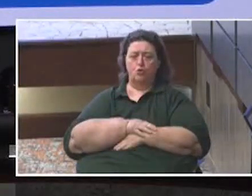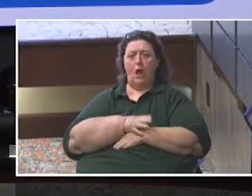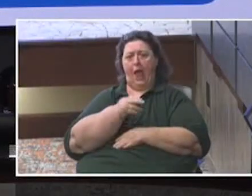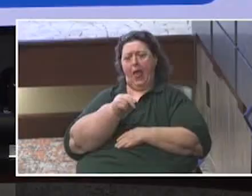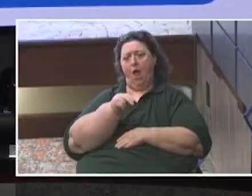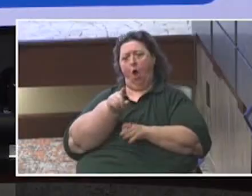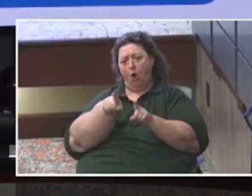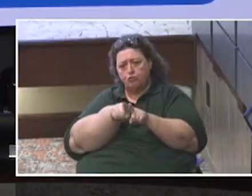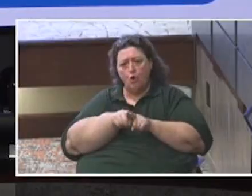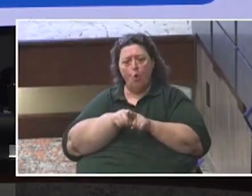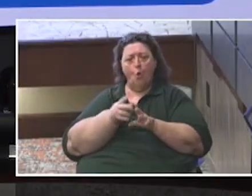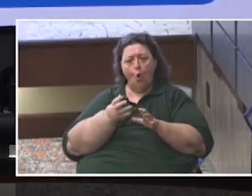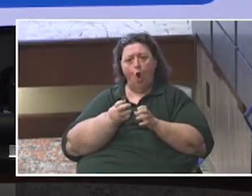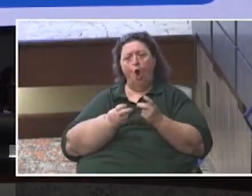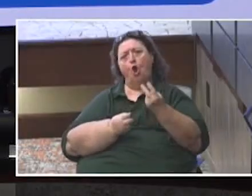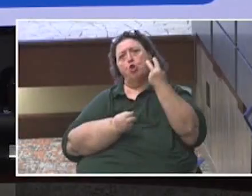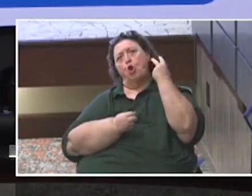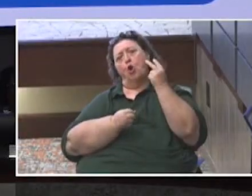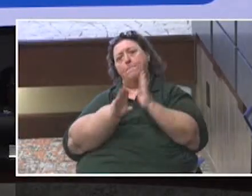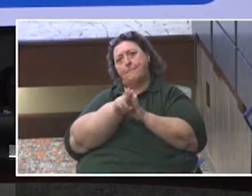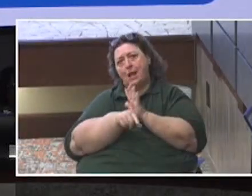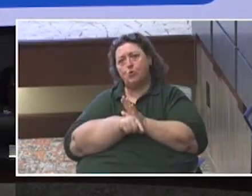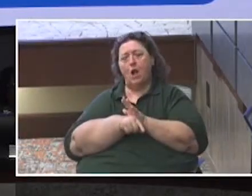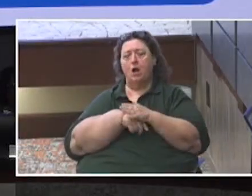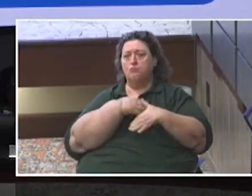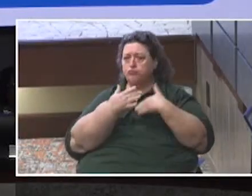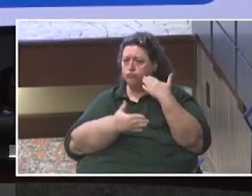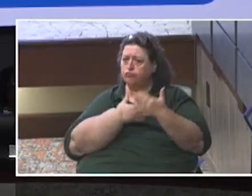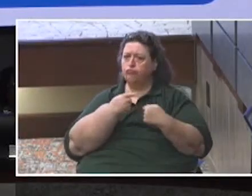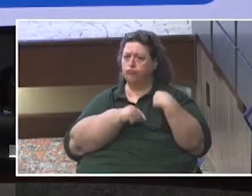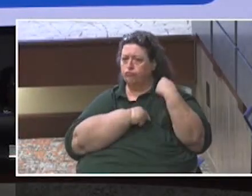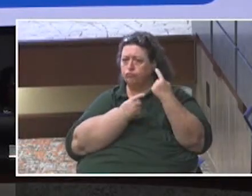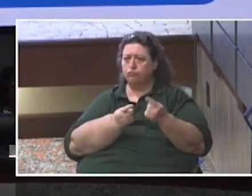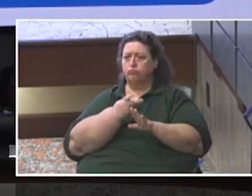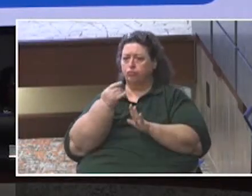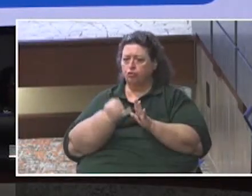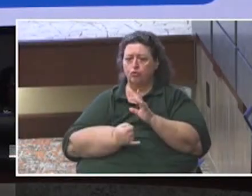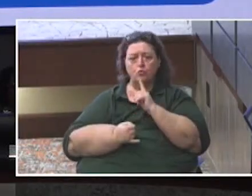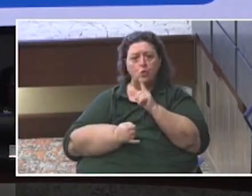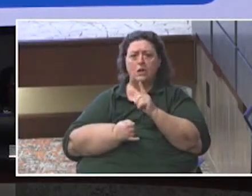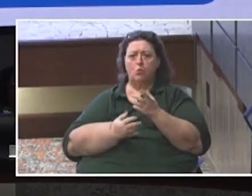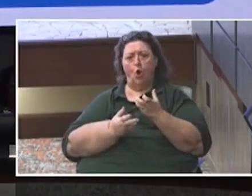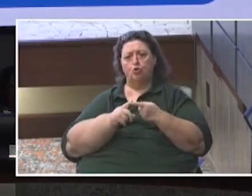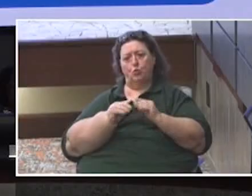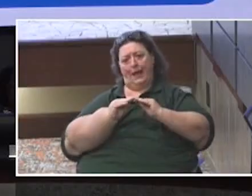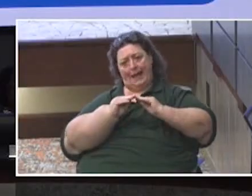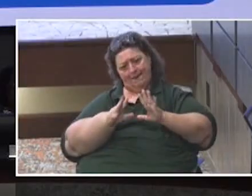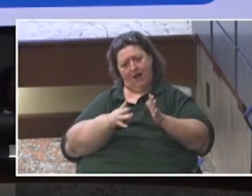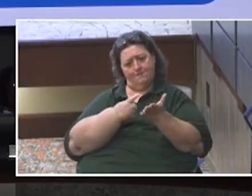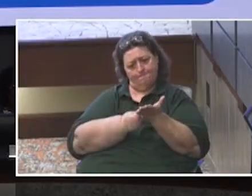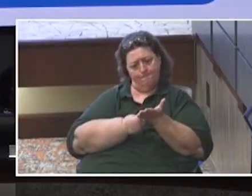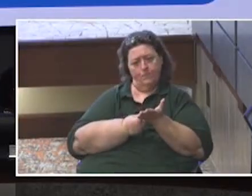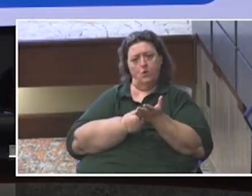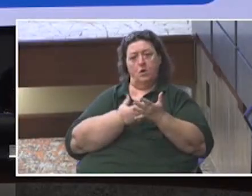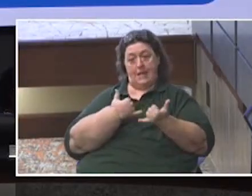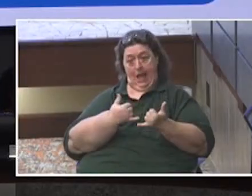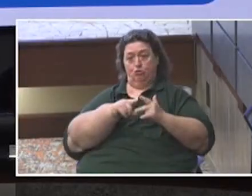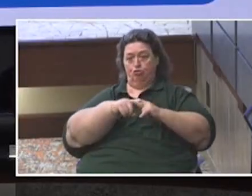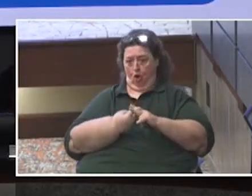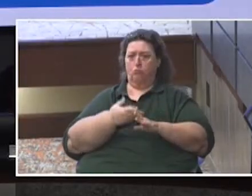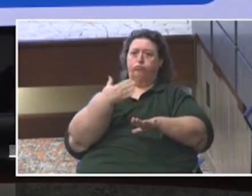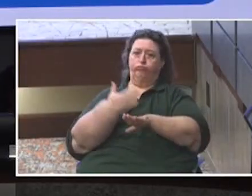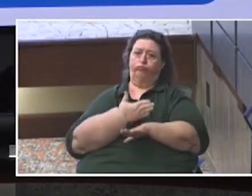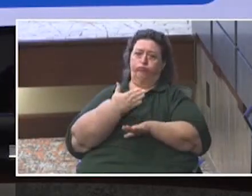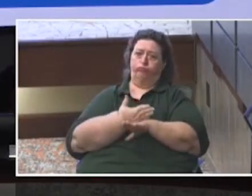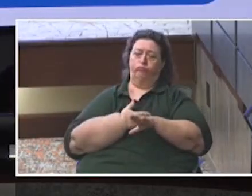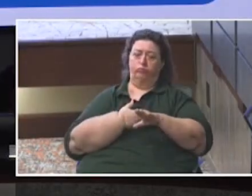the background and milestones as this has been an ongoing project. But then really clarify, as we've moved into full construction phase, what